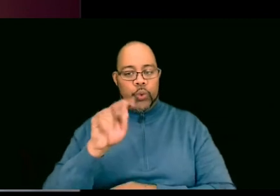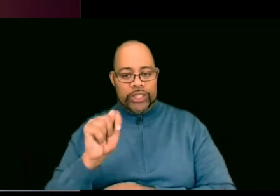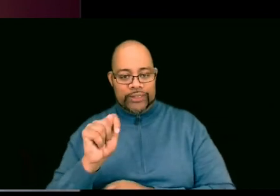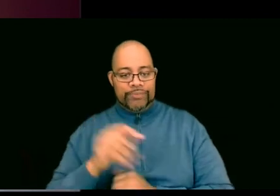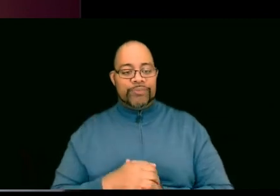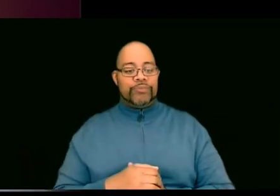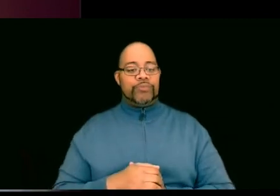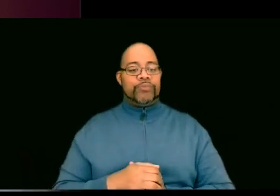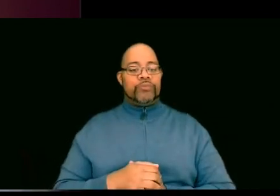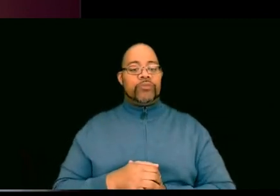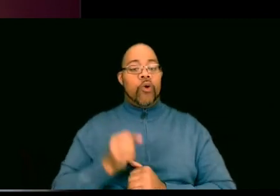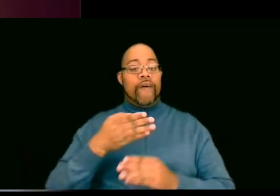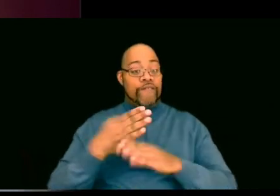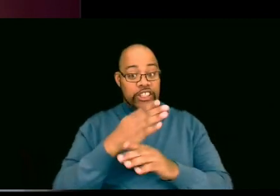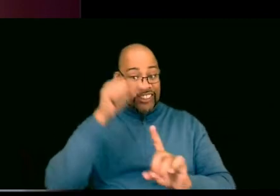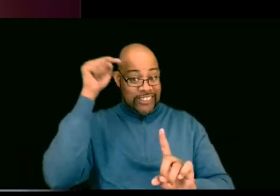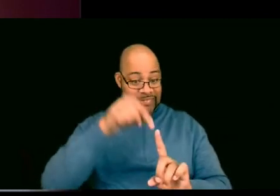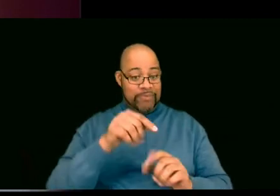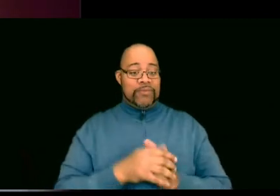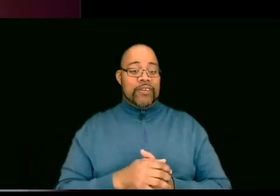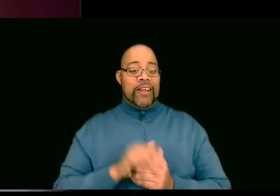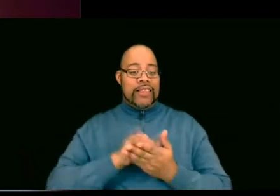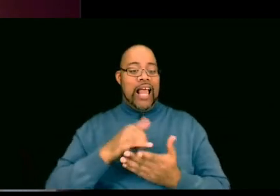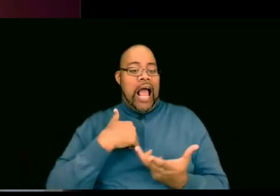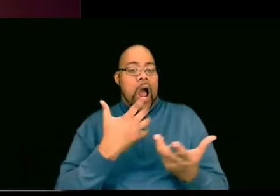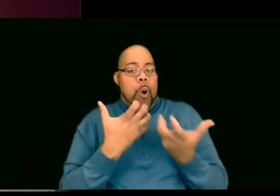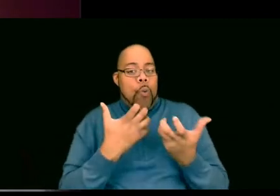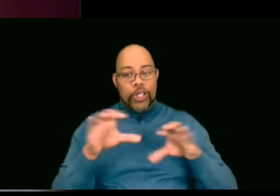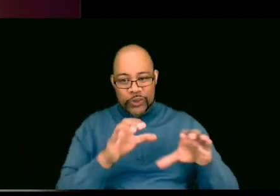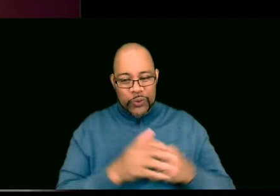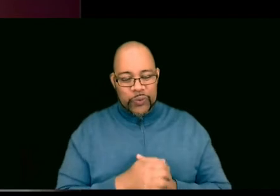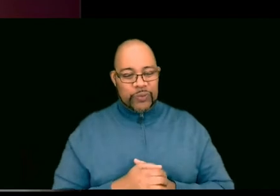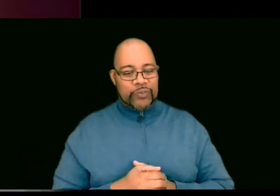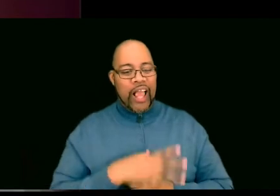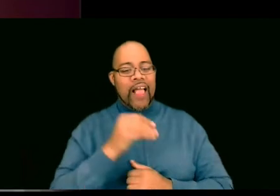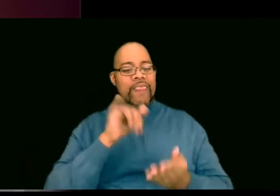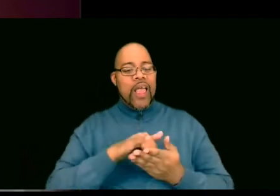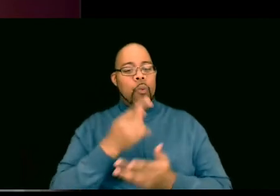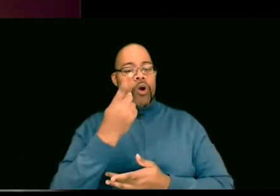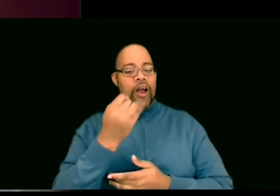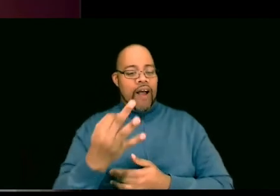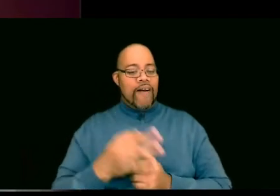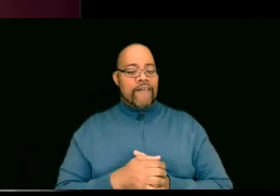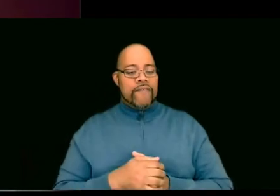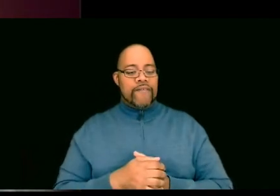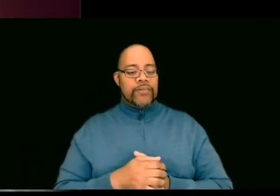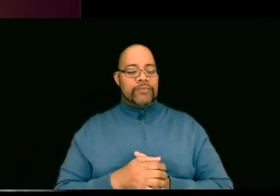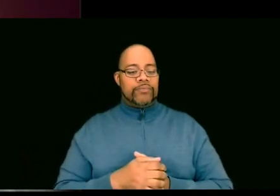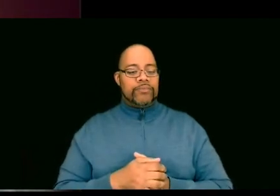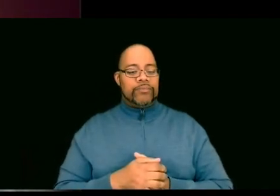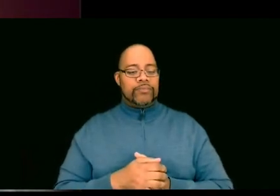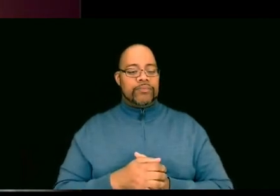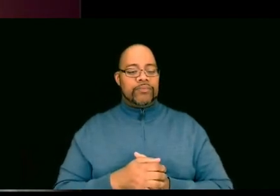Unit. And so fish was what I wanted to do. And that was one of the,